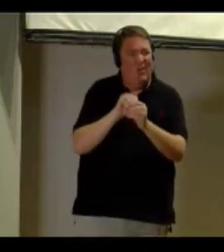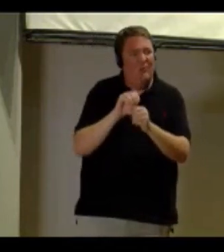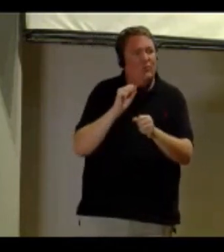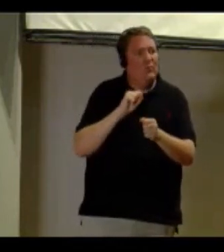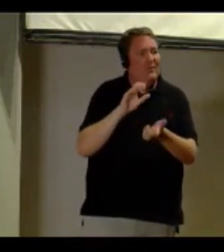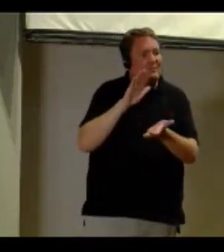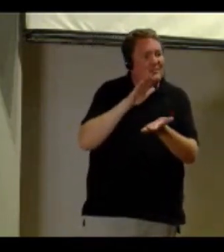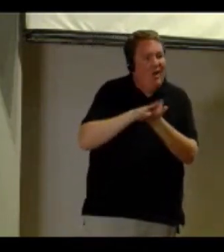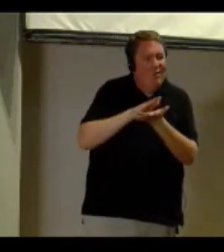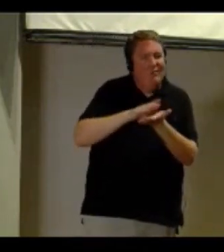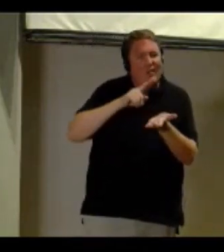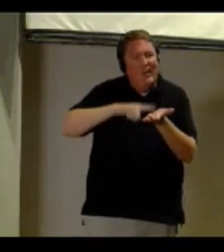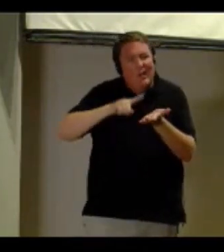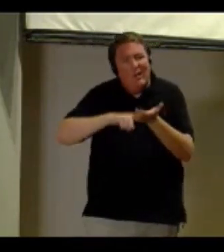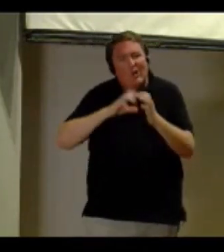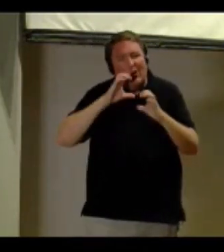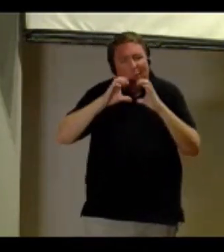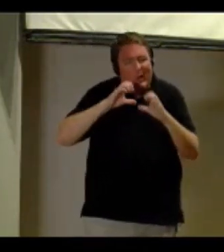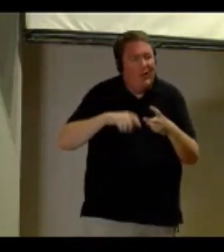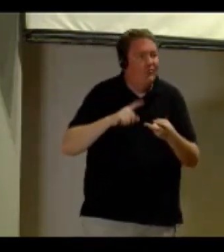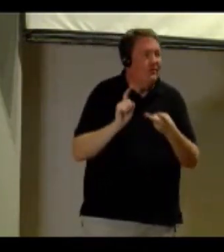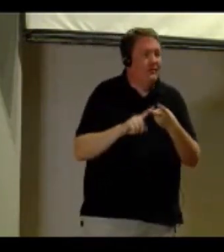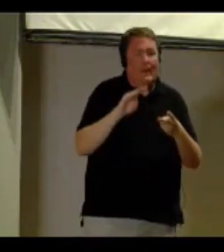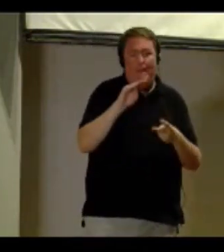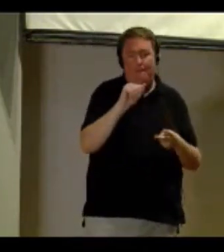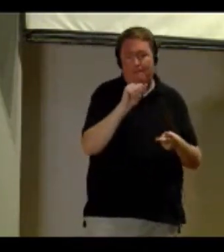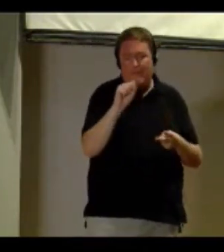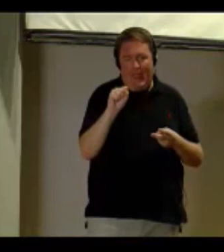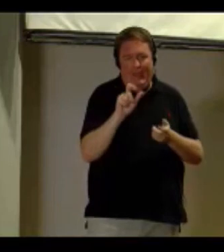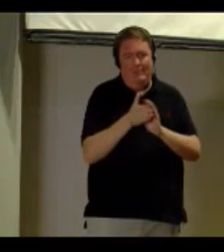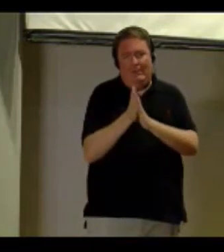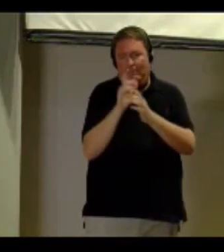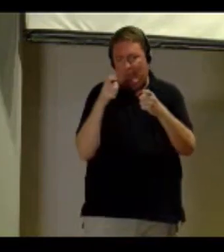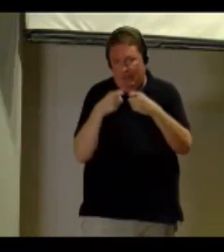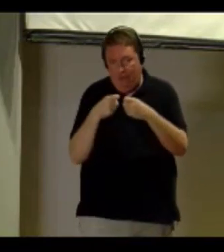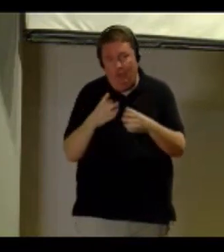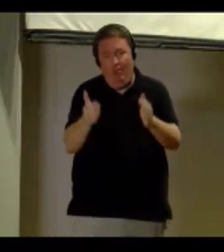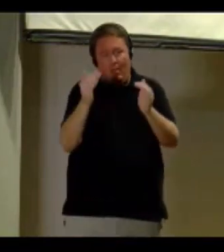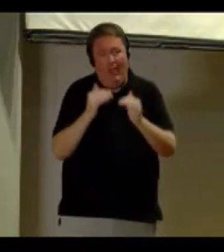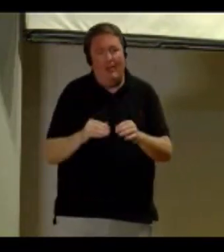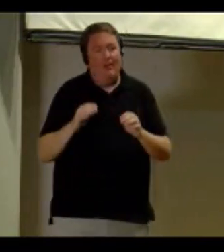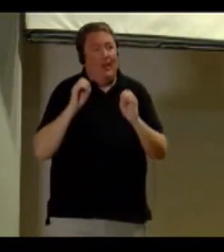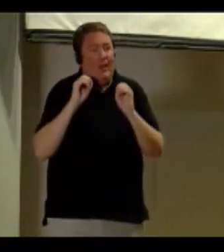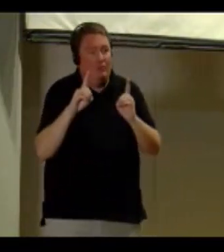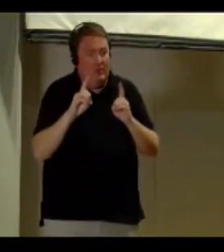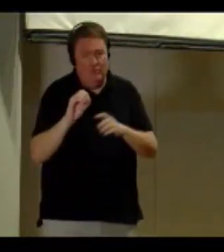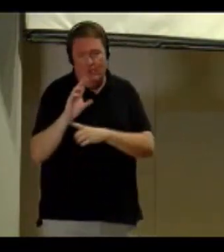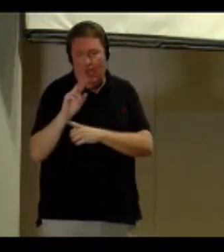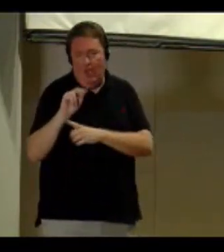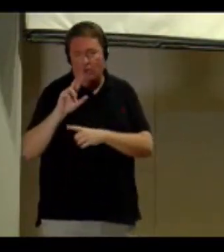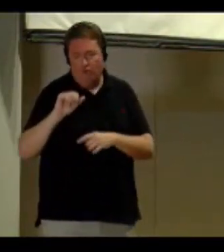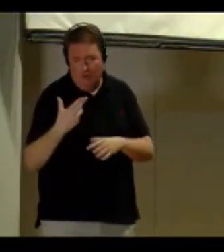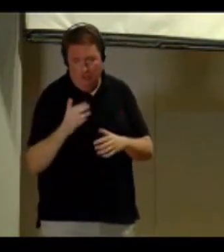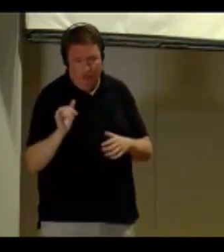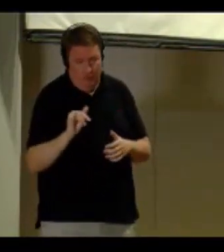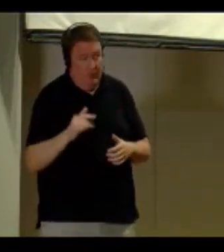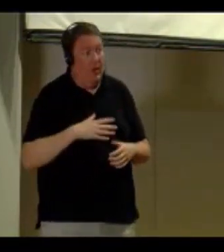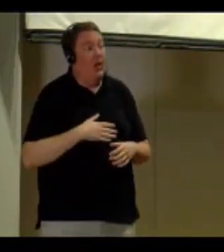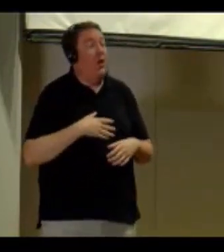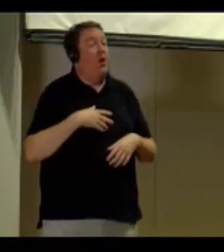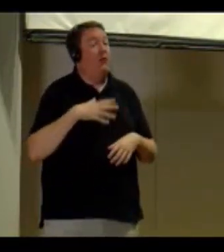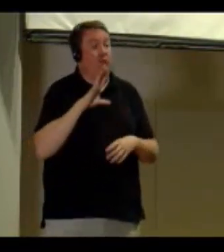scholarly communications, mass digitization, education and outreach, and product development and